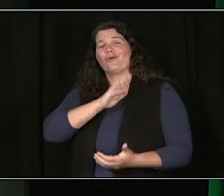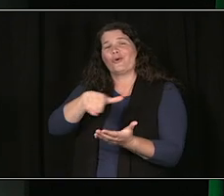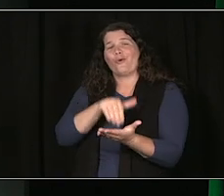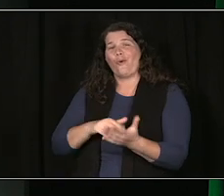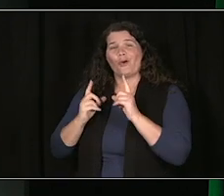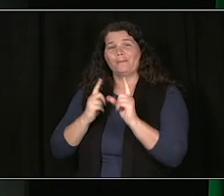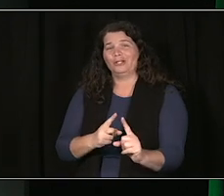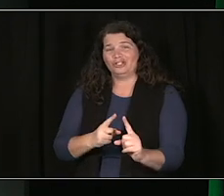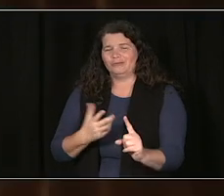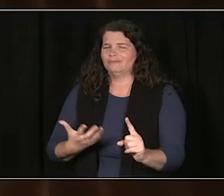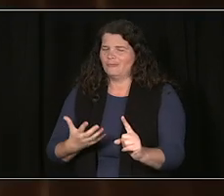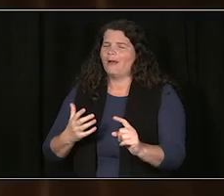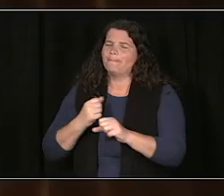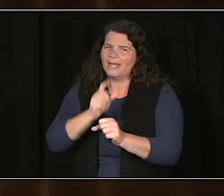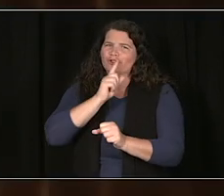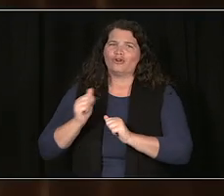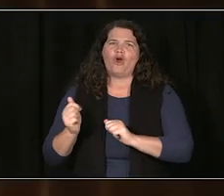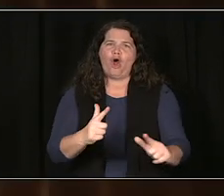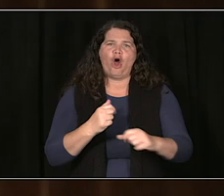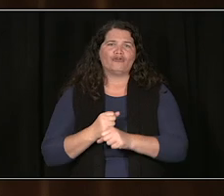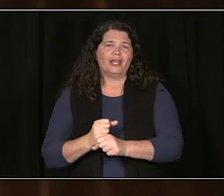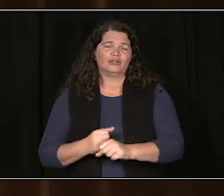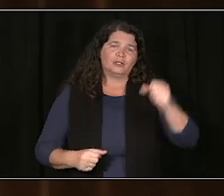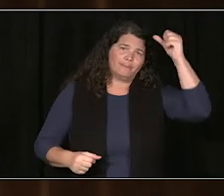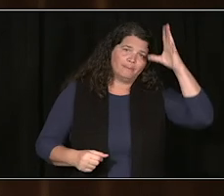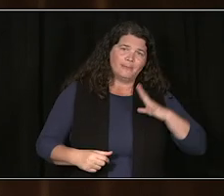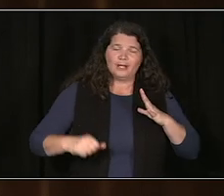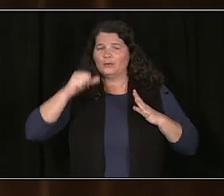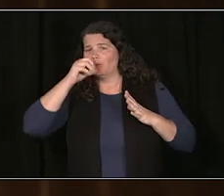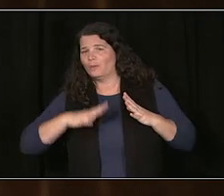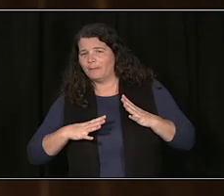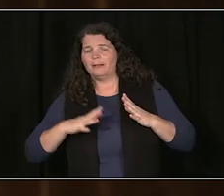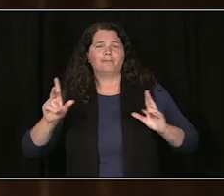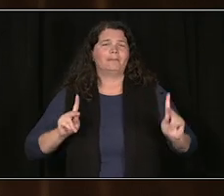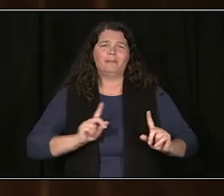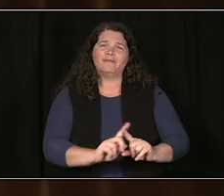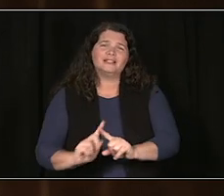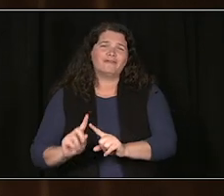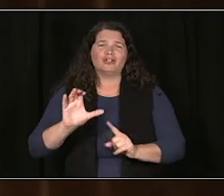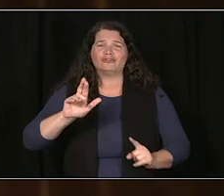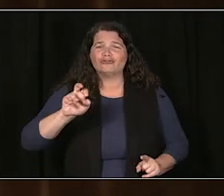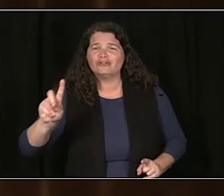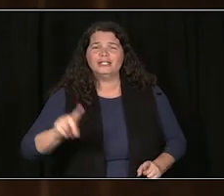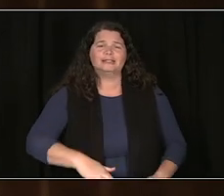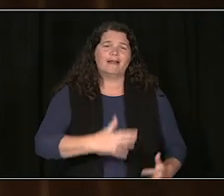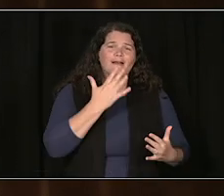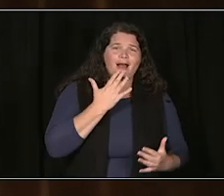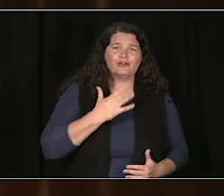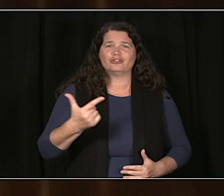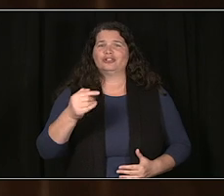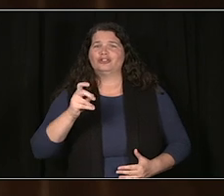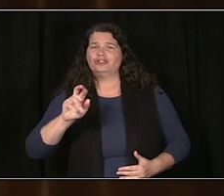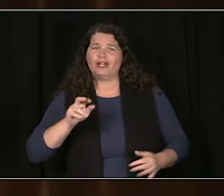to ensure that all creators, men, women, and people of every creed and color, gender definition, and